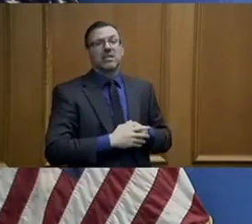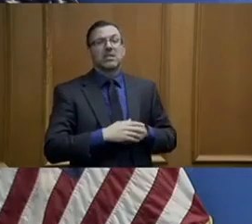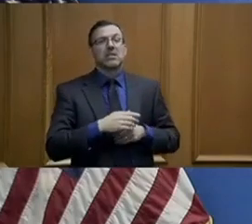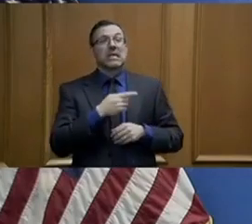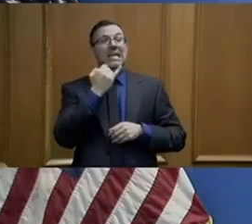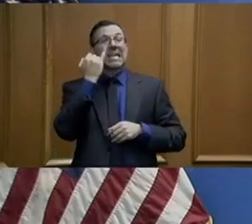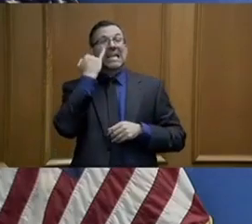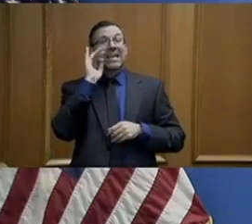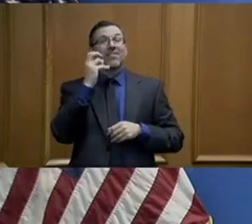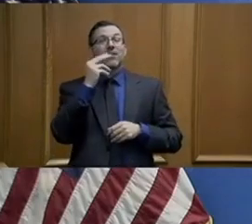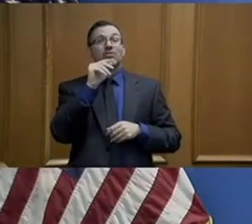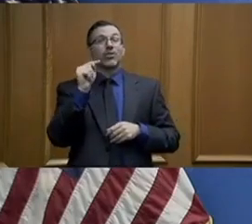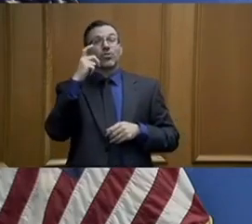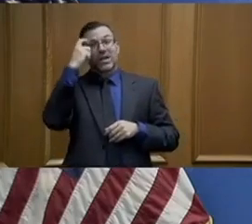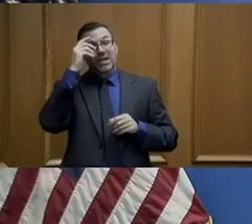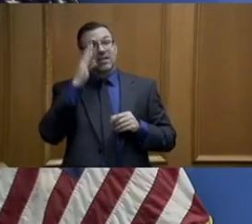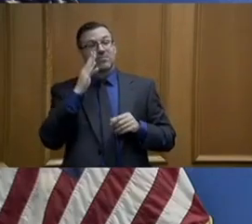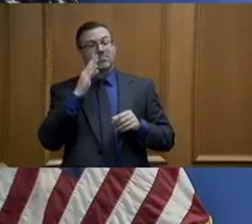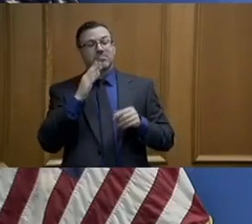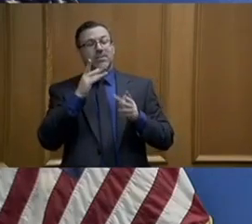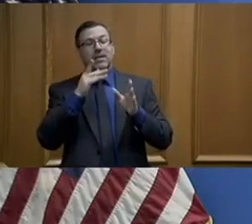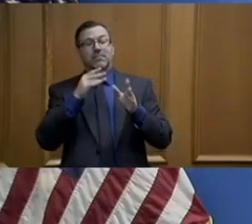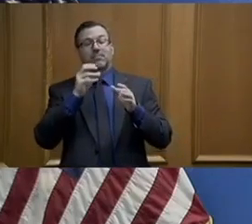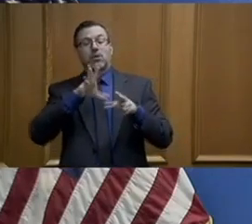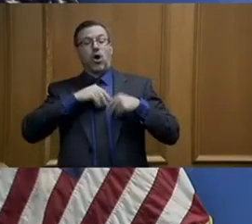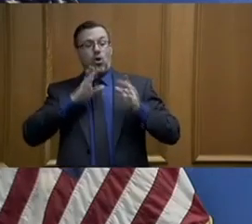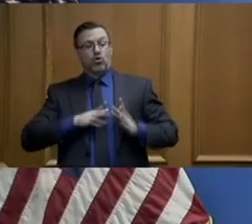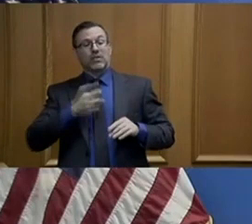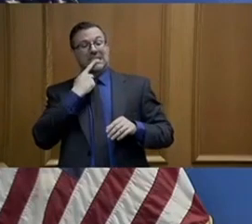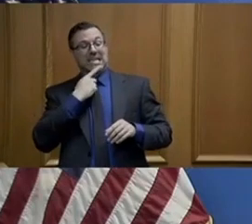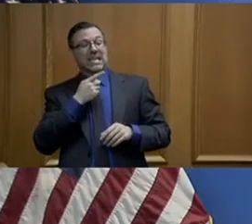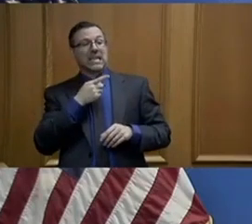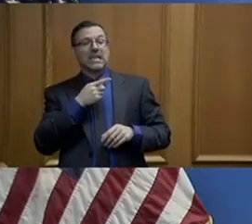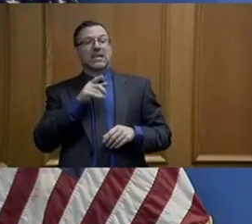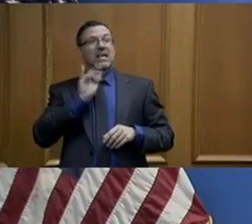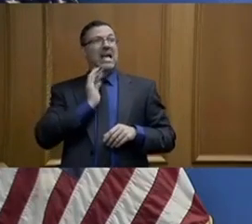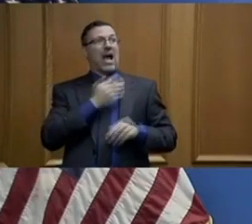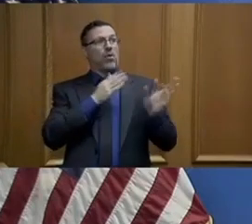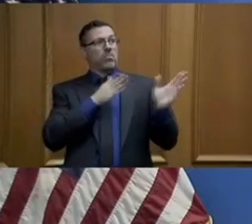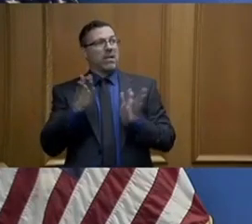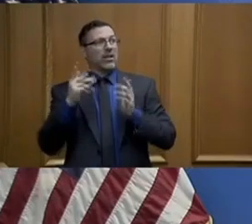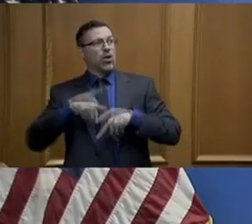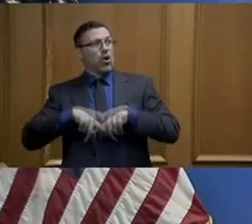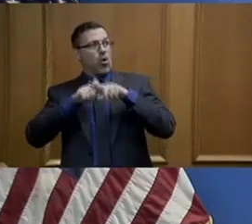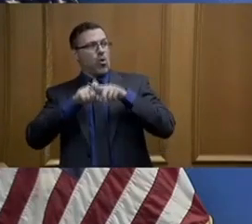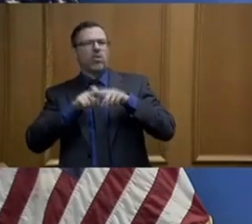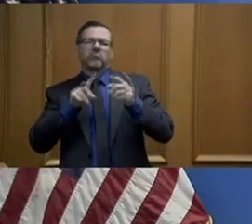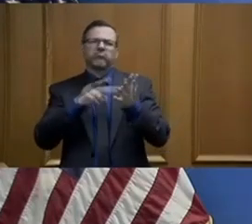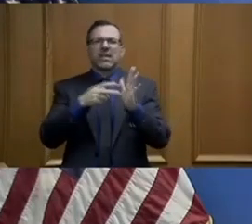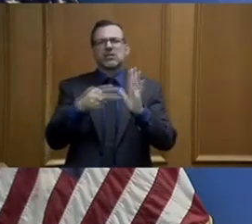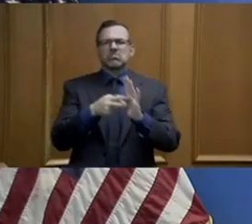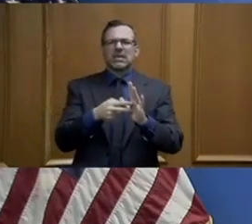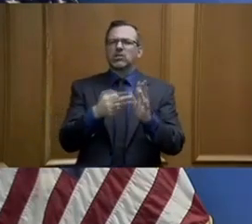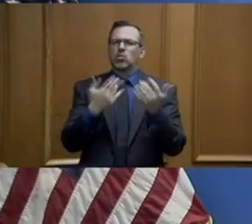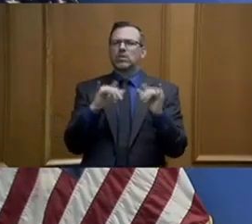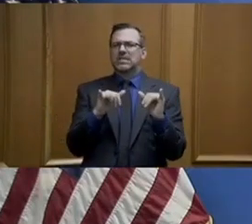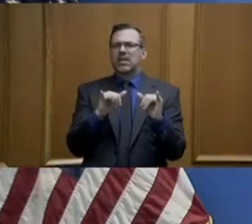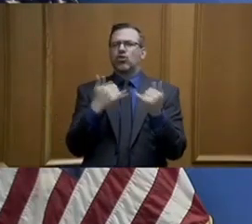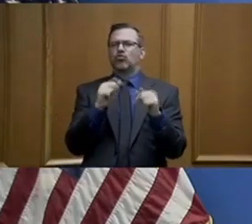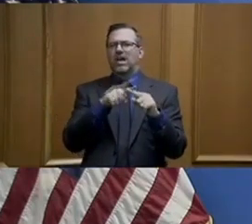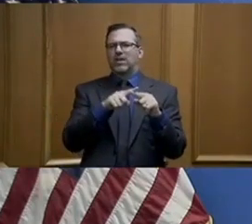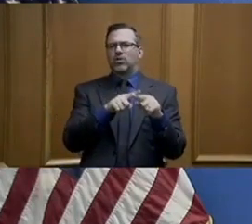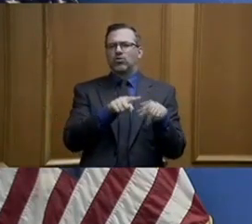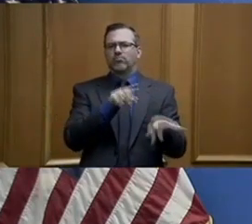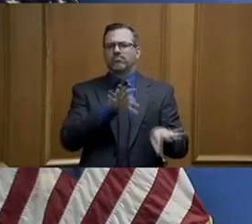only because we continue to assess. But we have gotten down the road with our work with the Army Corps of Engineers to identify the right facilities that we